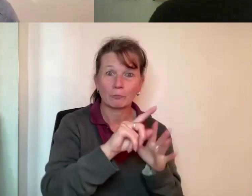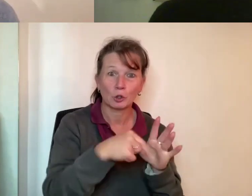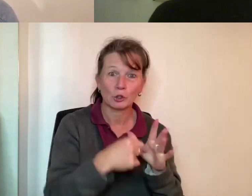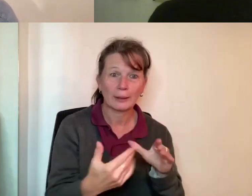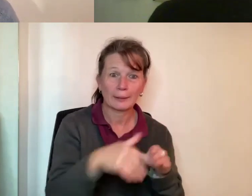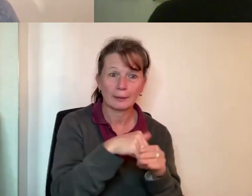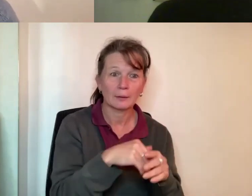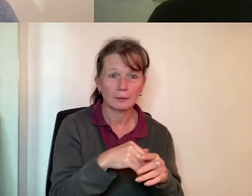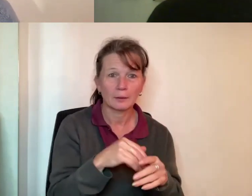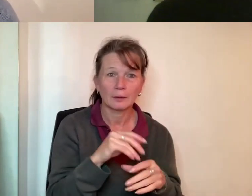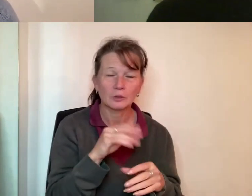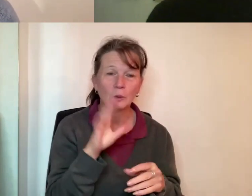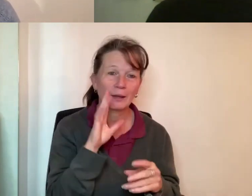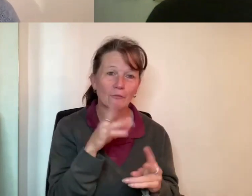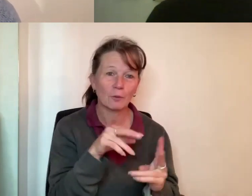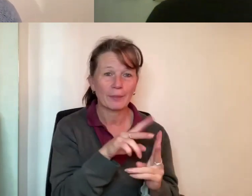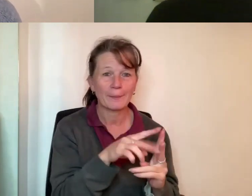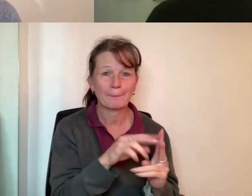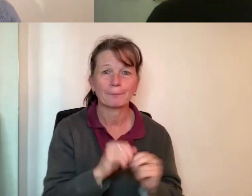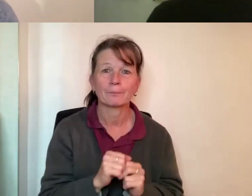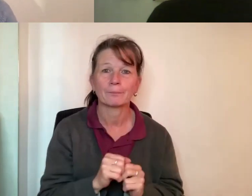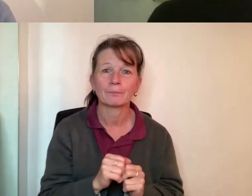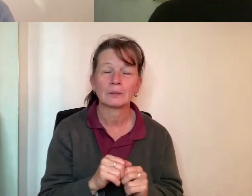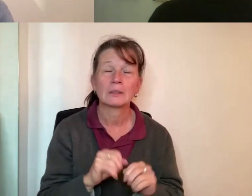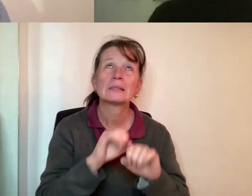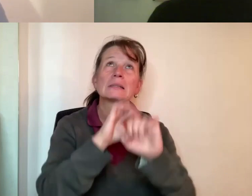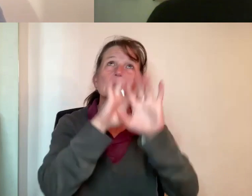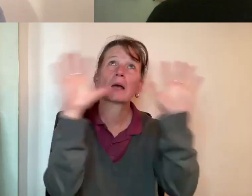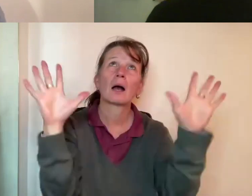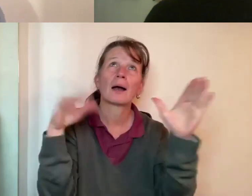them. Yeah, Sky in a Small Cage,